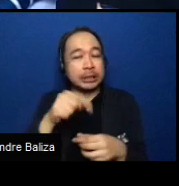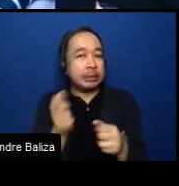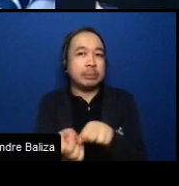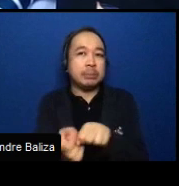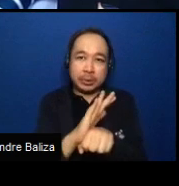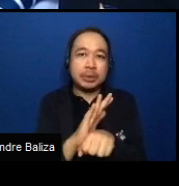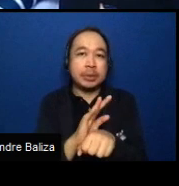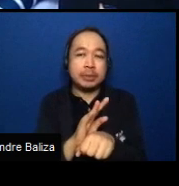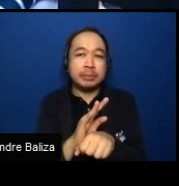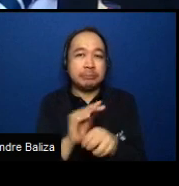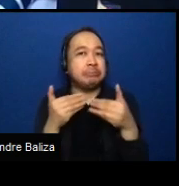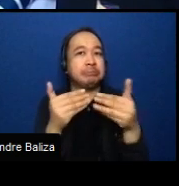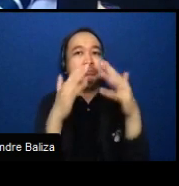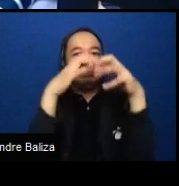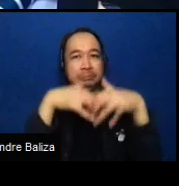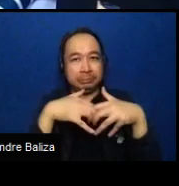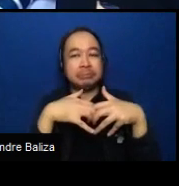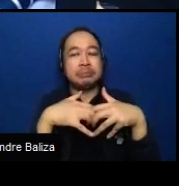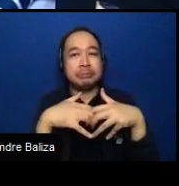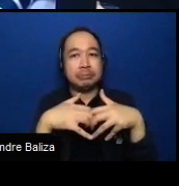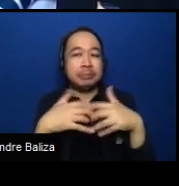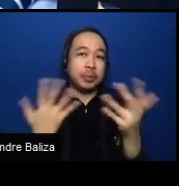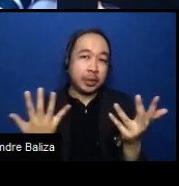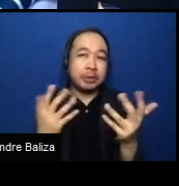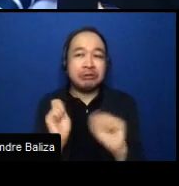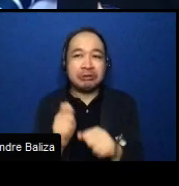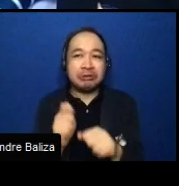will definitely erode or reverse the gains